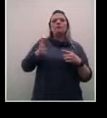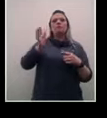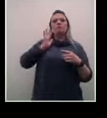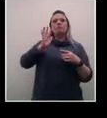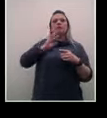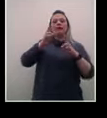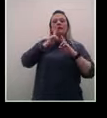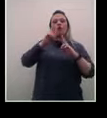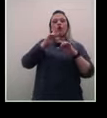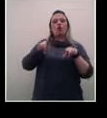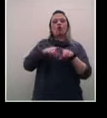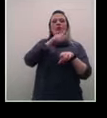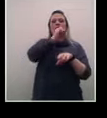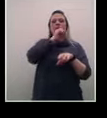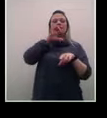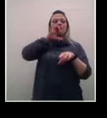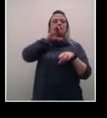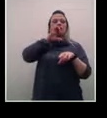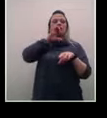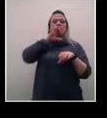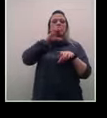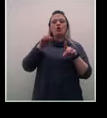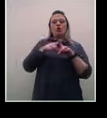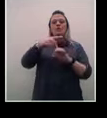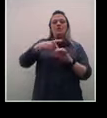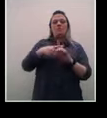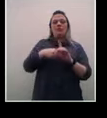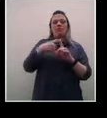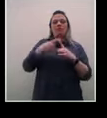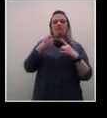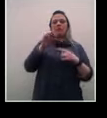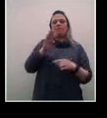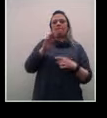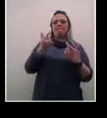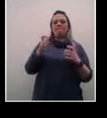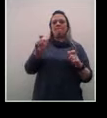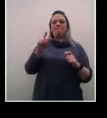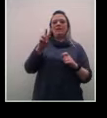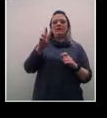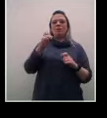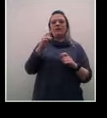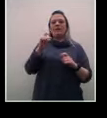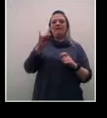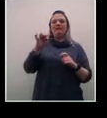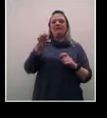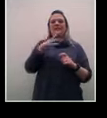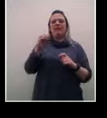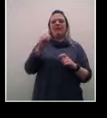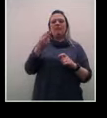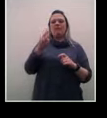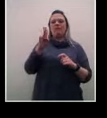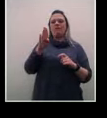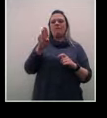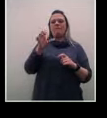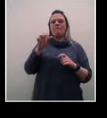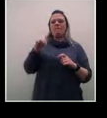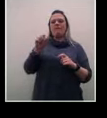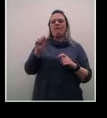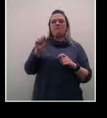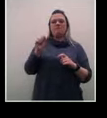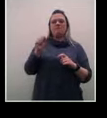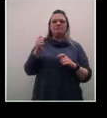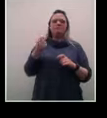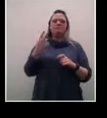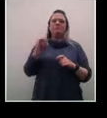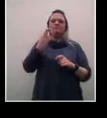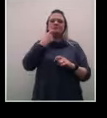Month, Chuck Big Wheelie Vicario, unfortunately passed from COVID-19, and offer my deepest condolences to his